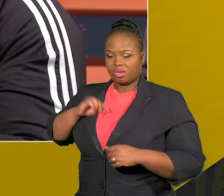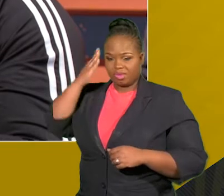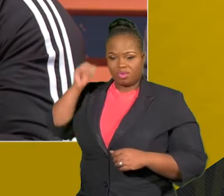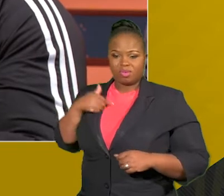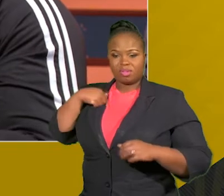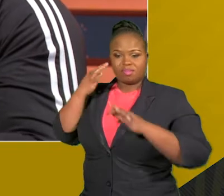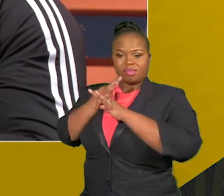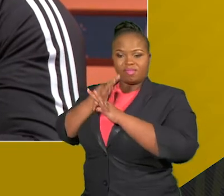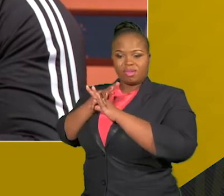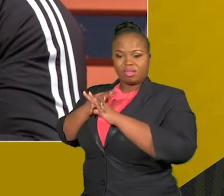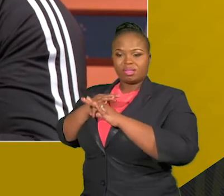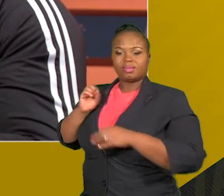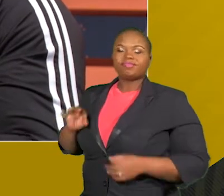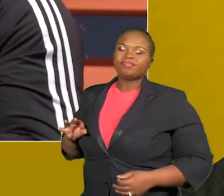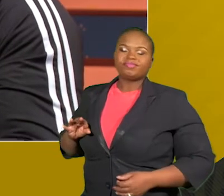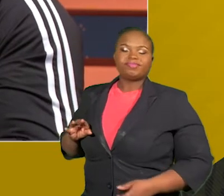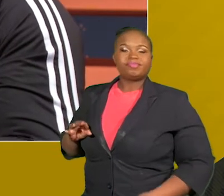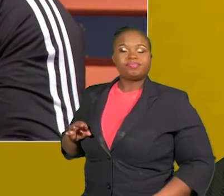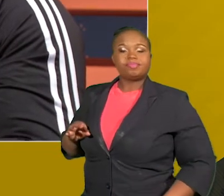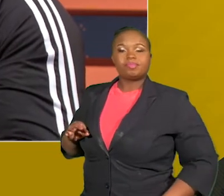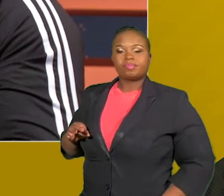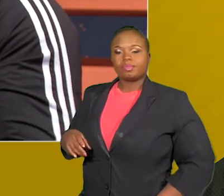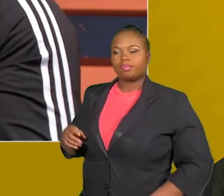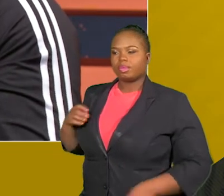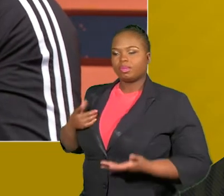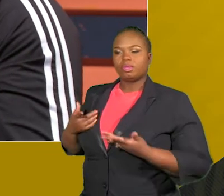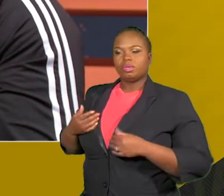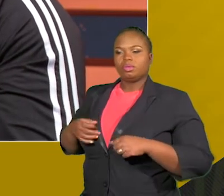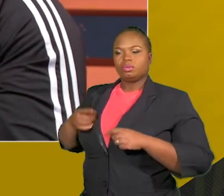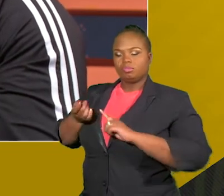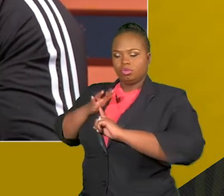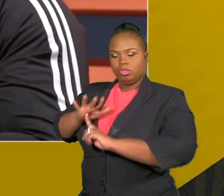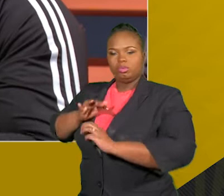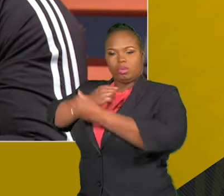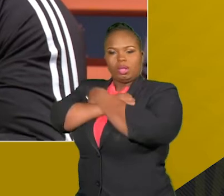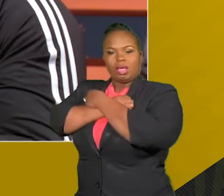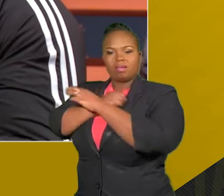I know as a father as well that if you don't communicate love to your child,